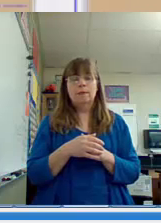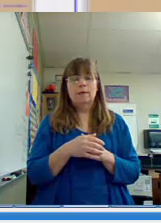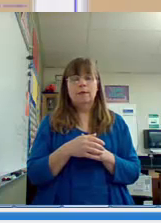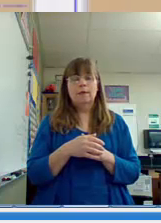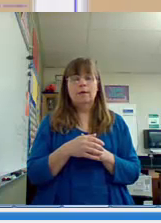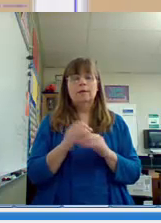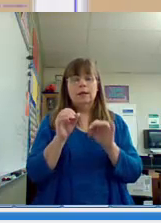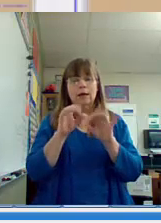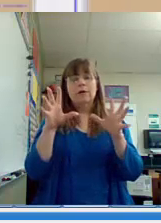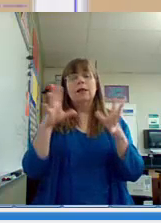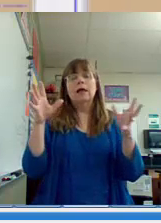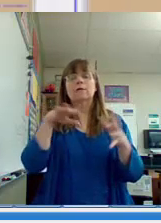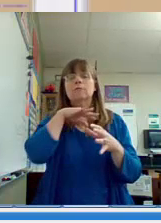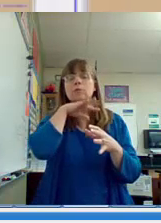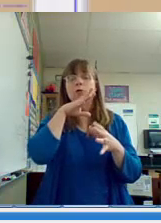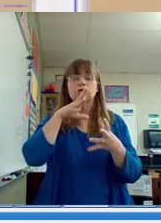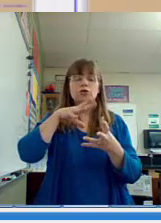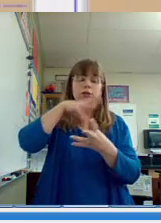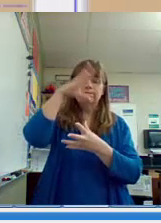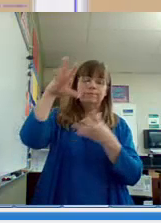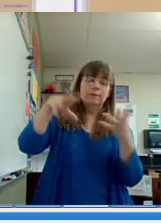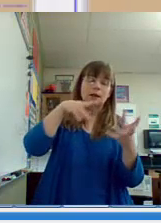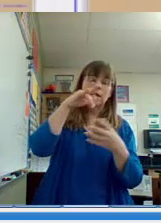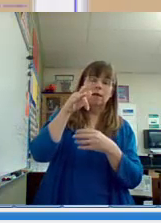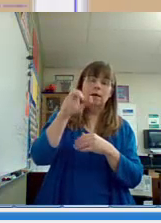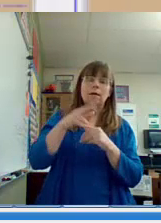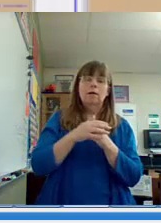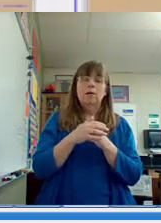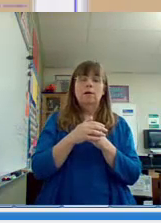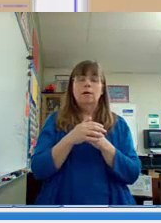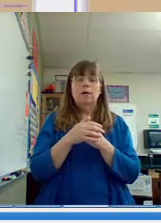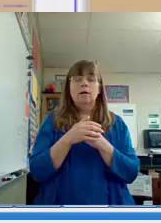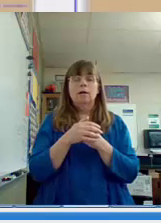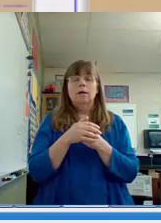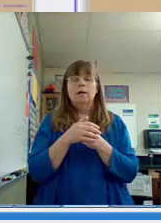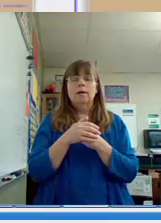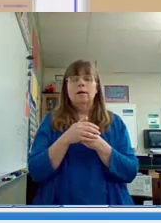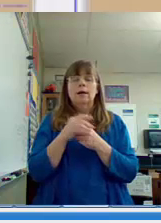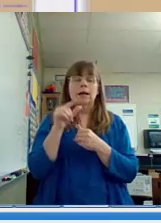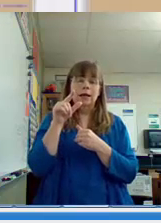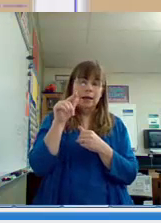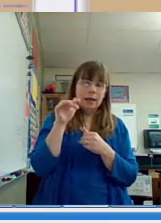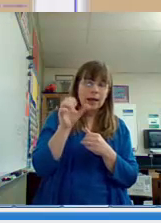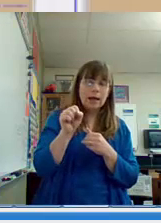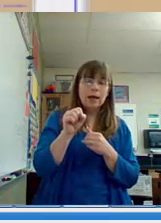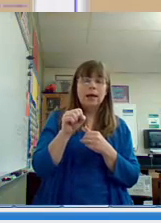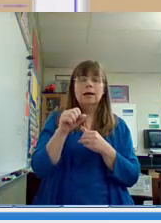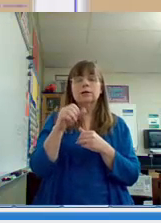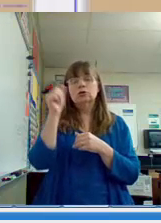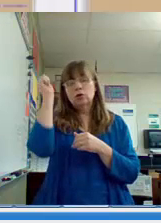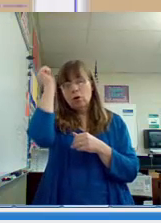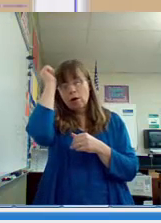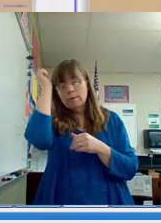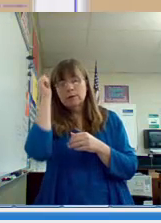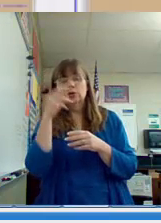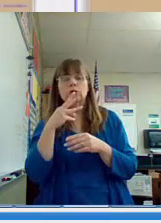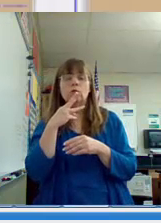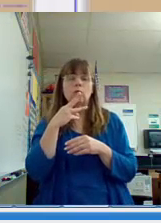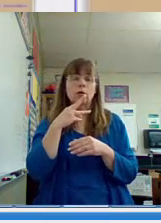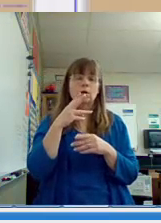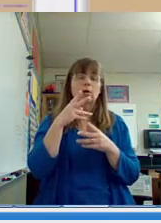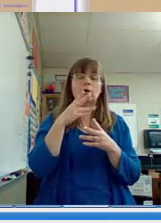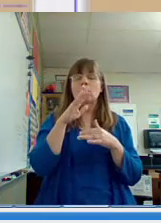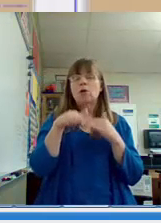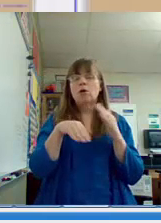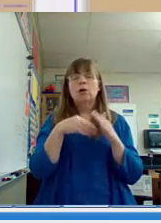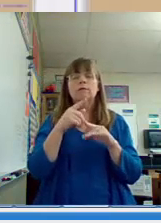obviously, this is a lot of pollution right there. Putting gases into the atmosphere, putting garbage into our waterways, that would all be